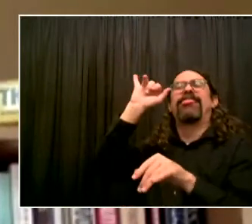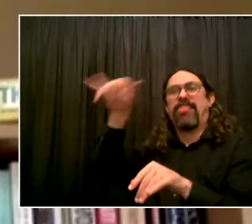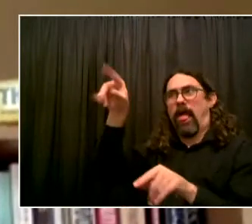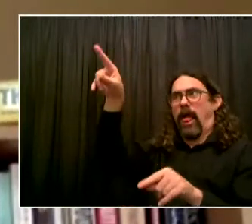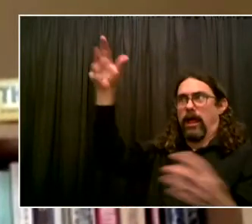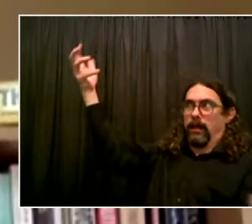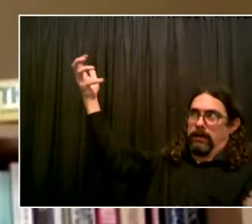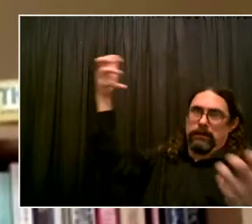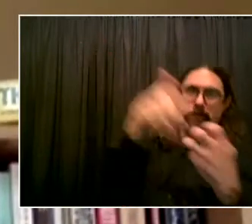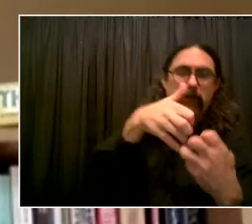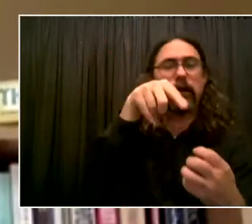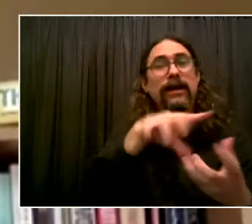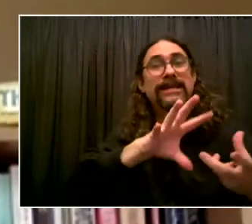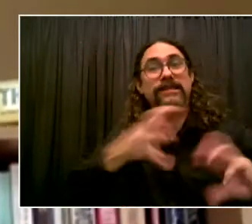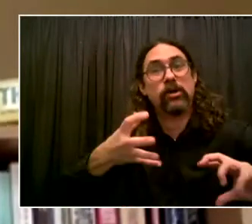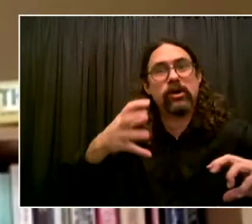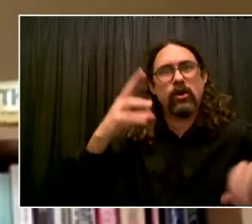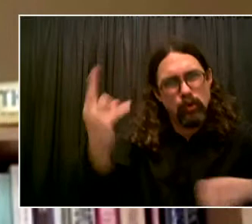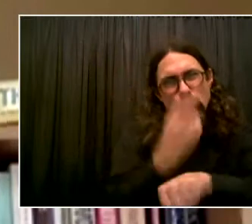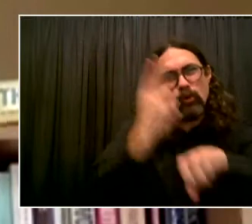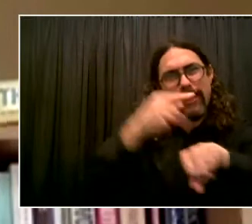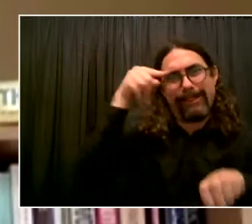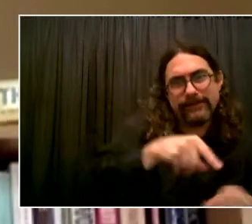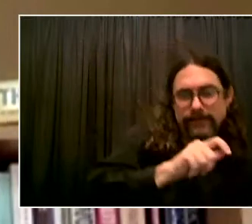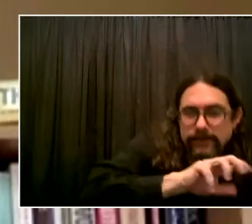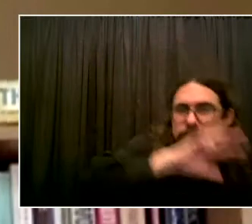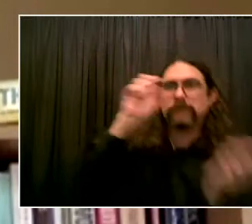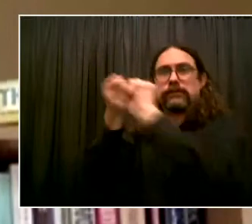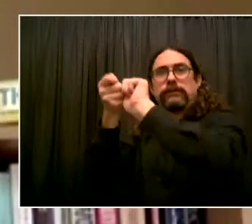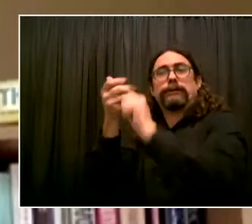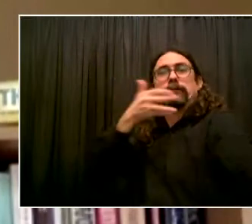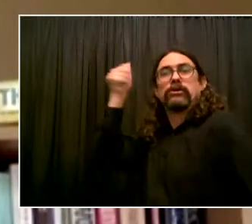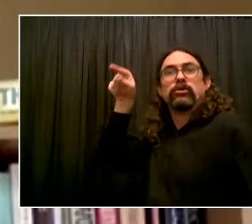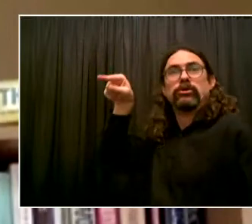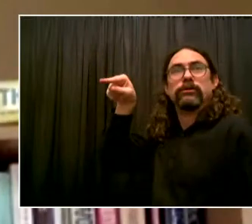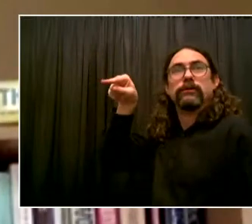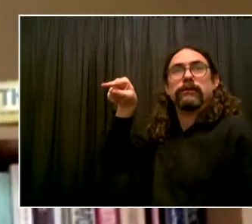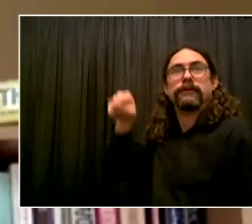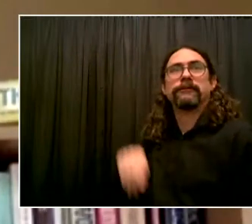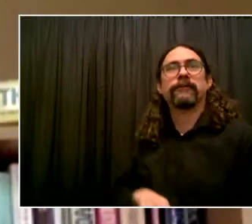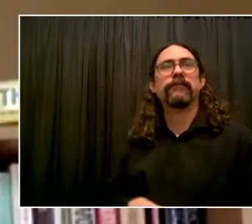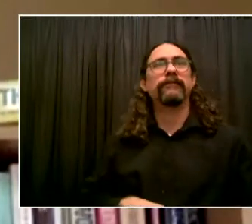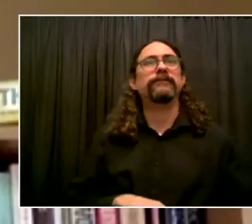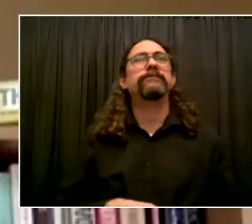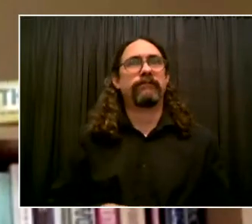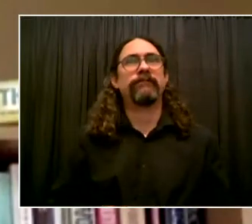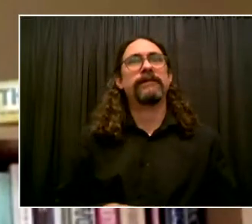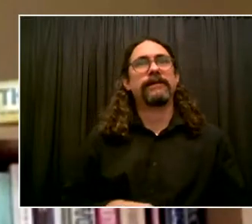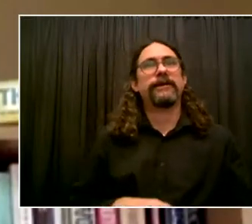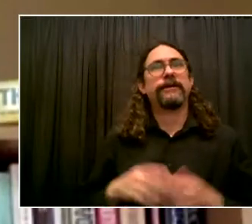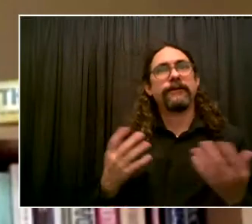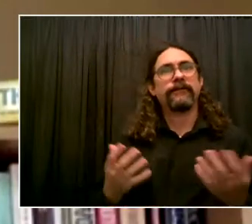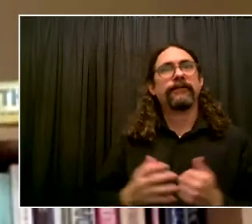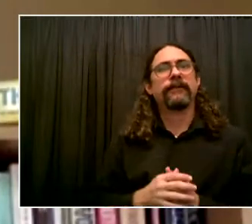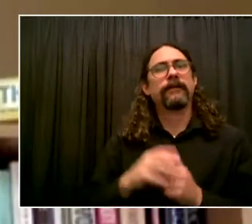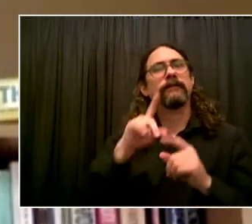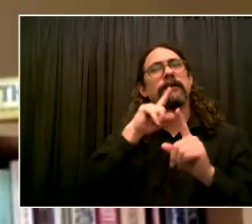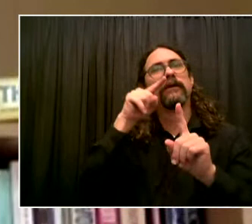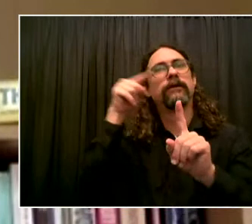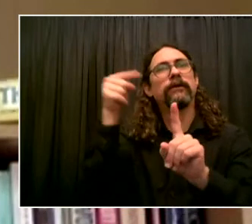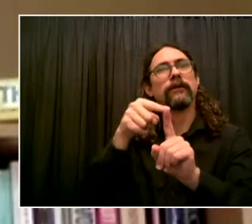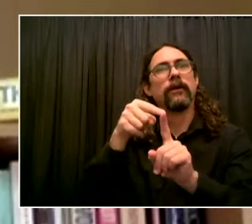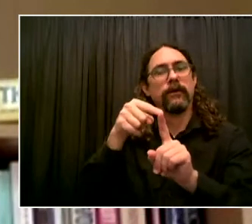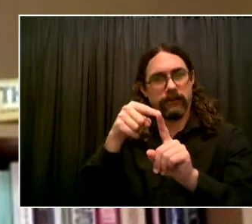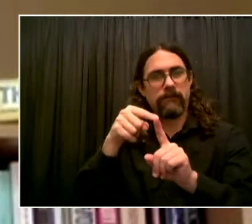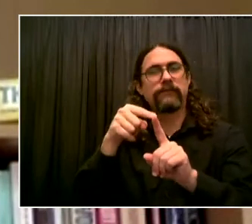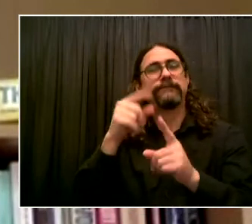to me that people stepping up together to get vaccinated, to encourage others to get vaccinated, are showing how we rebuild a city